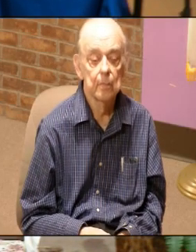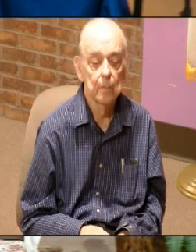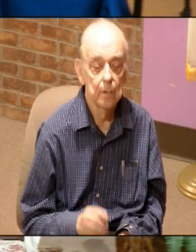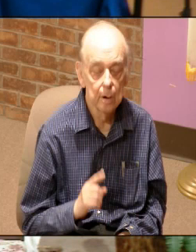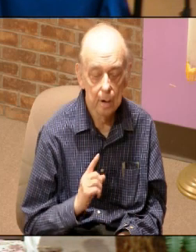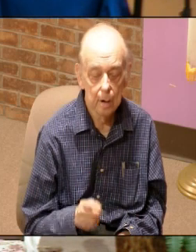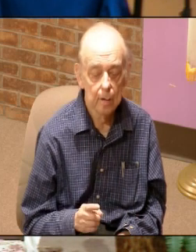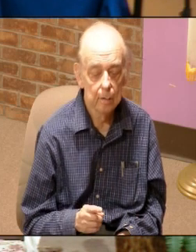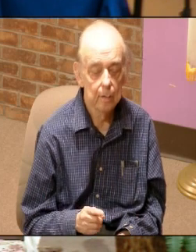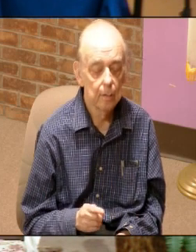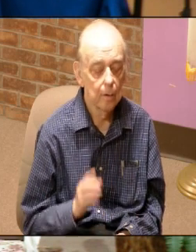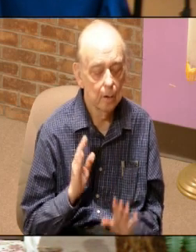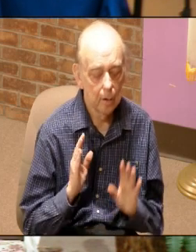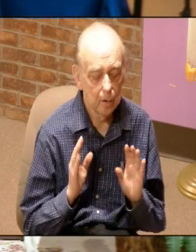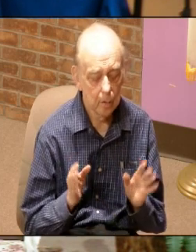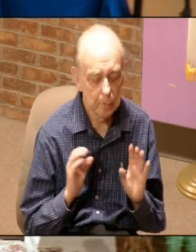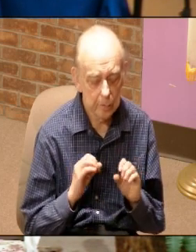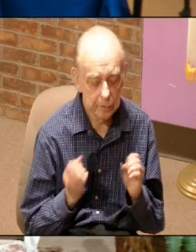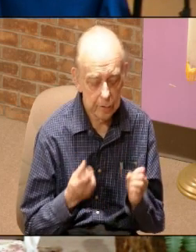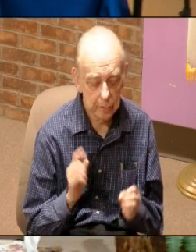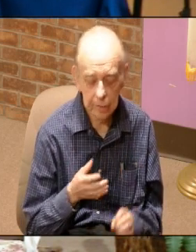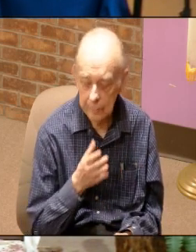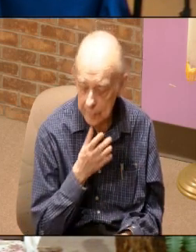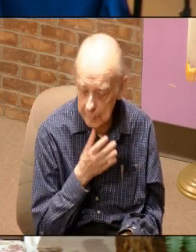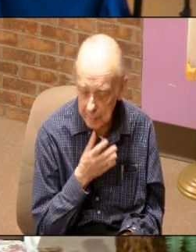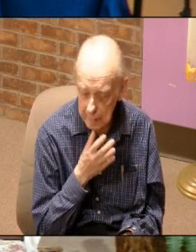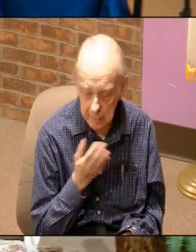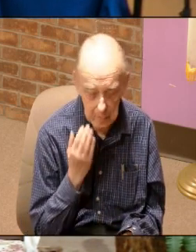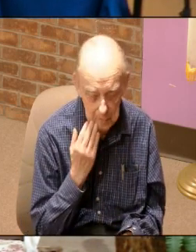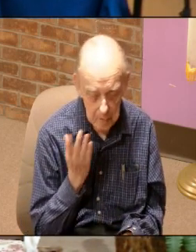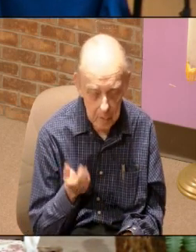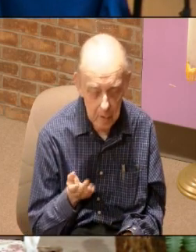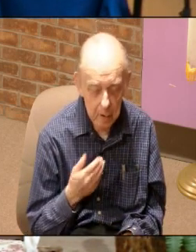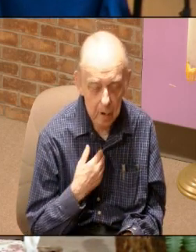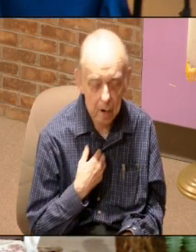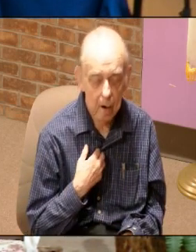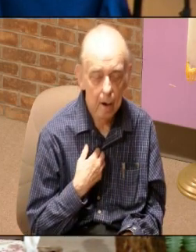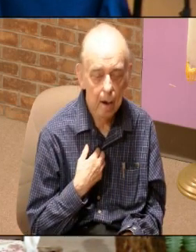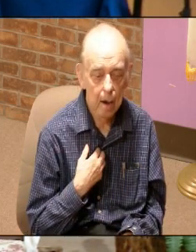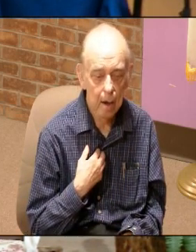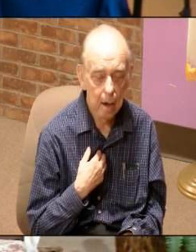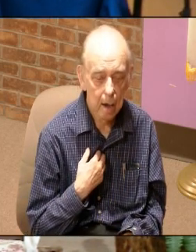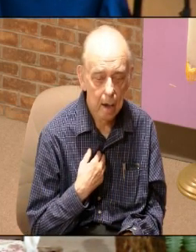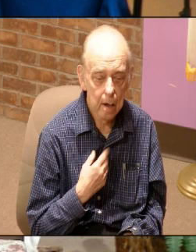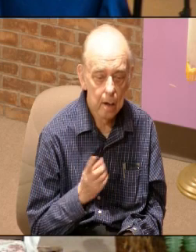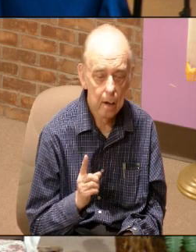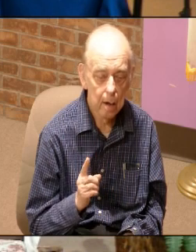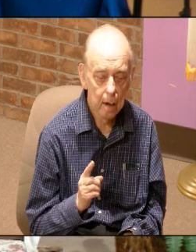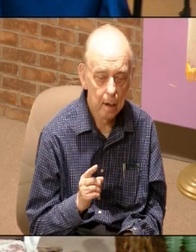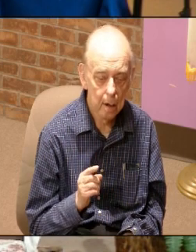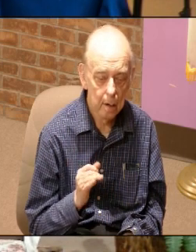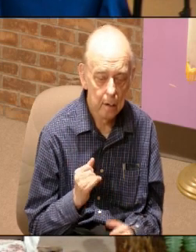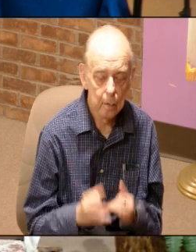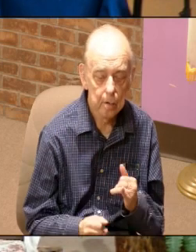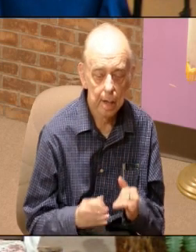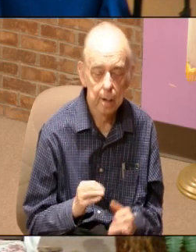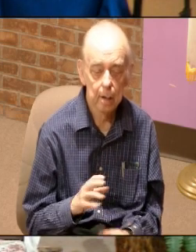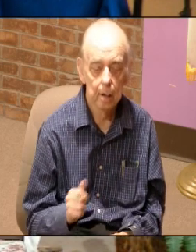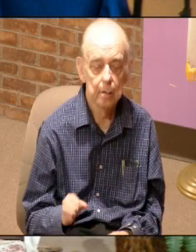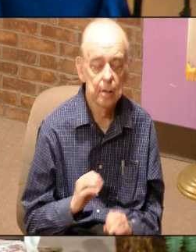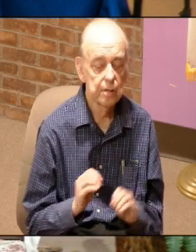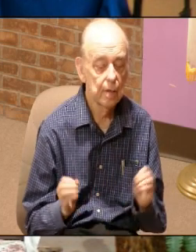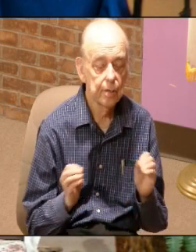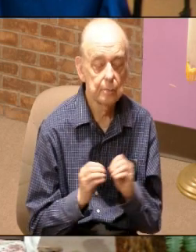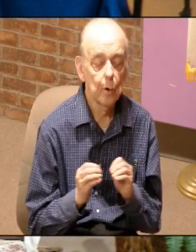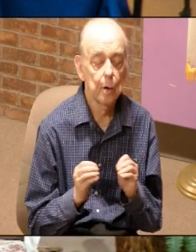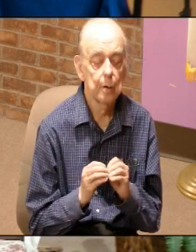it's a grim situation for a mother knowing that you have you've only got one last meal nothing